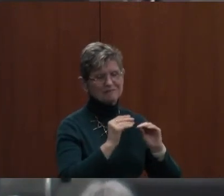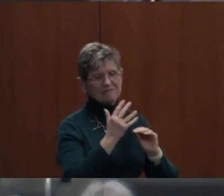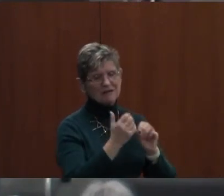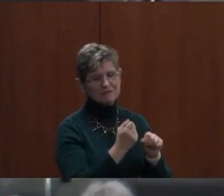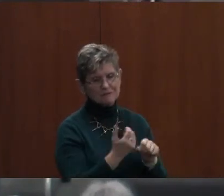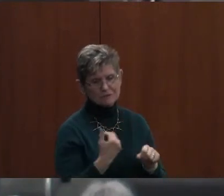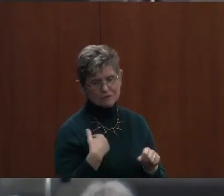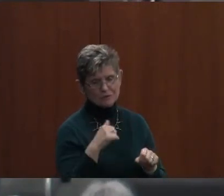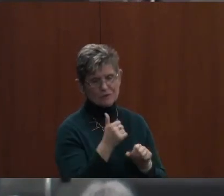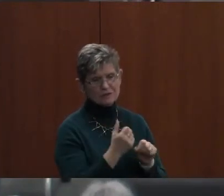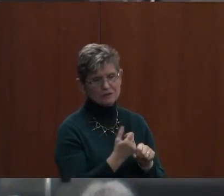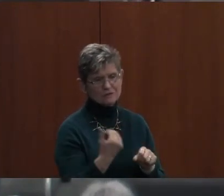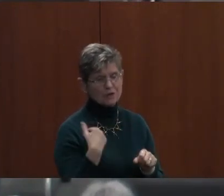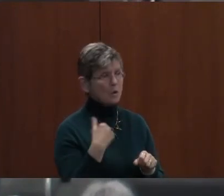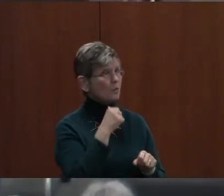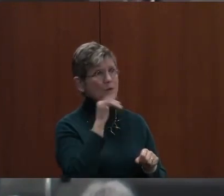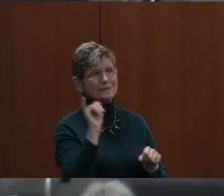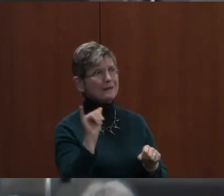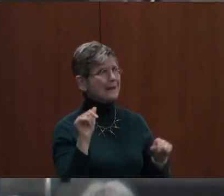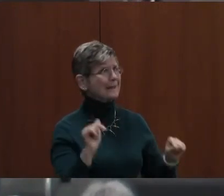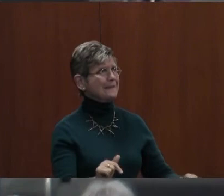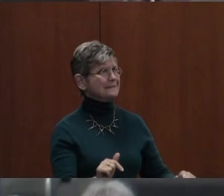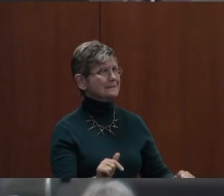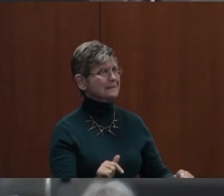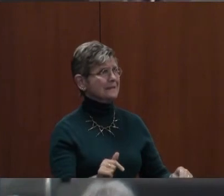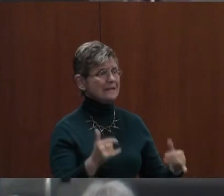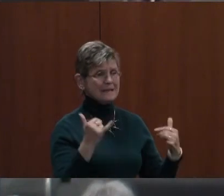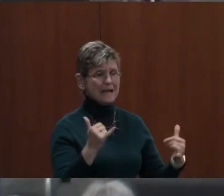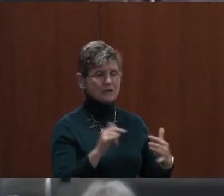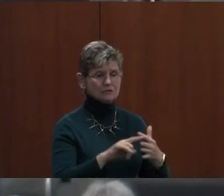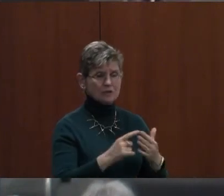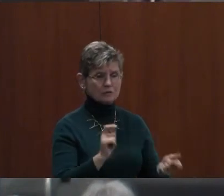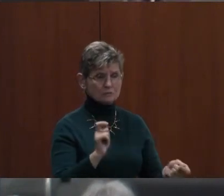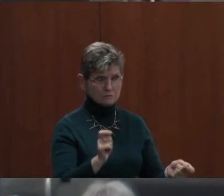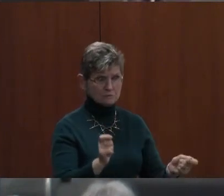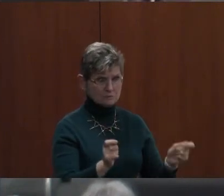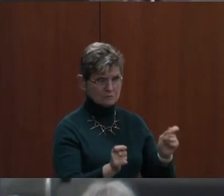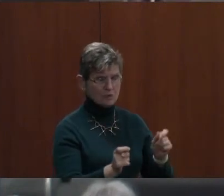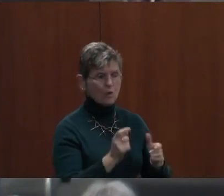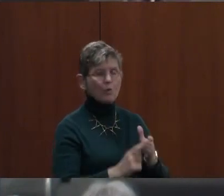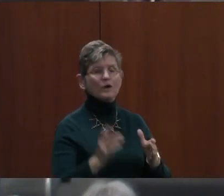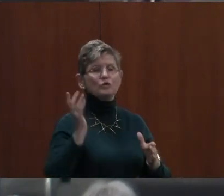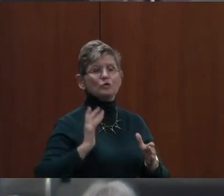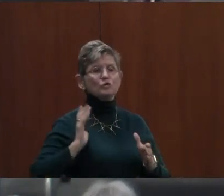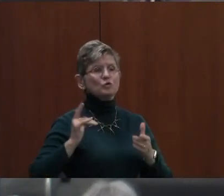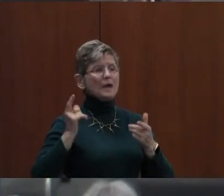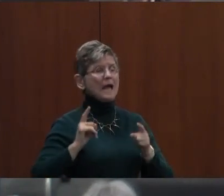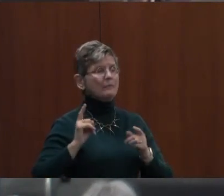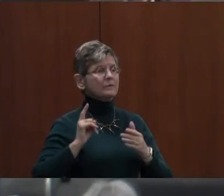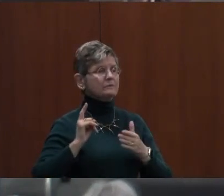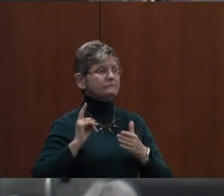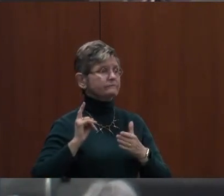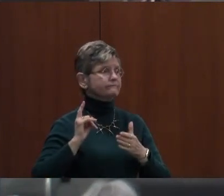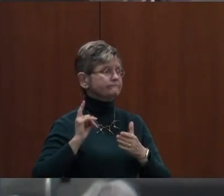ago, it wasn't like this, and now it's starting to change. What used to only happen